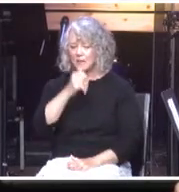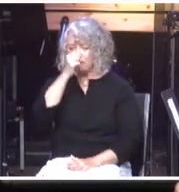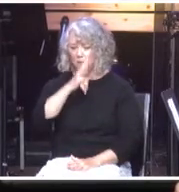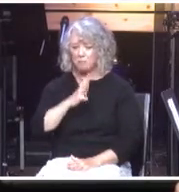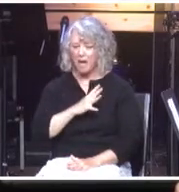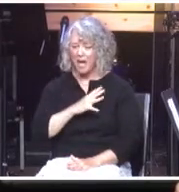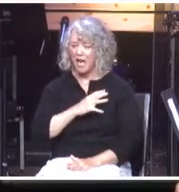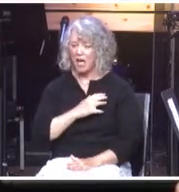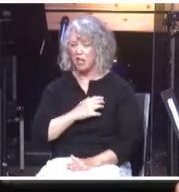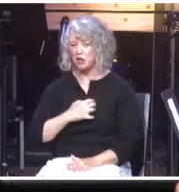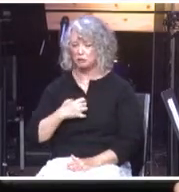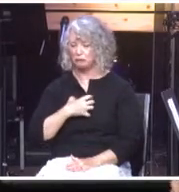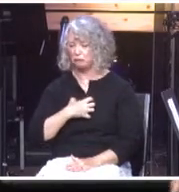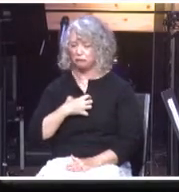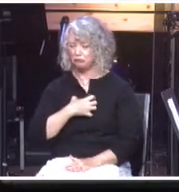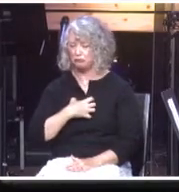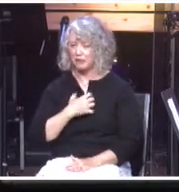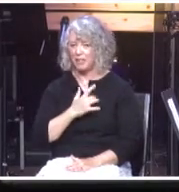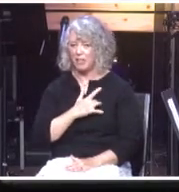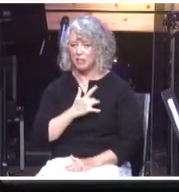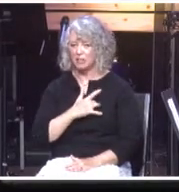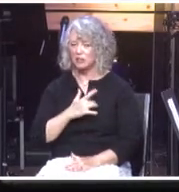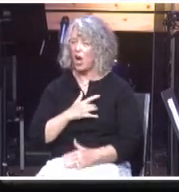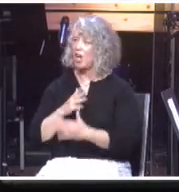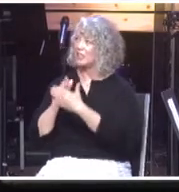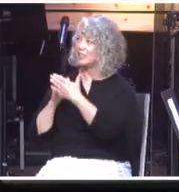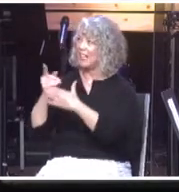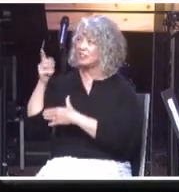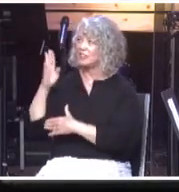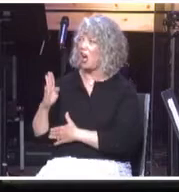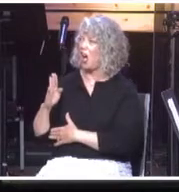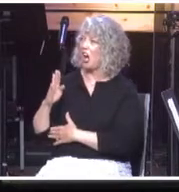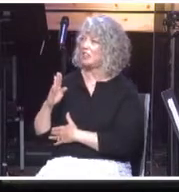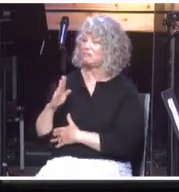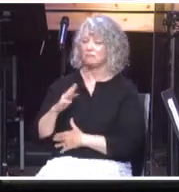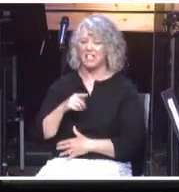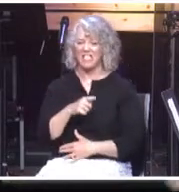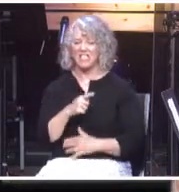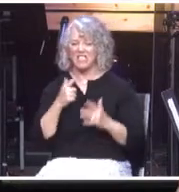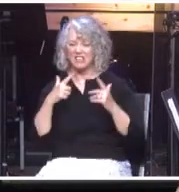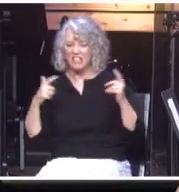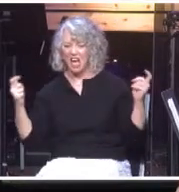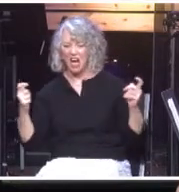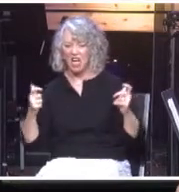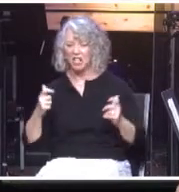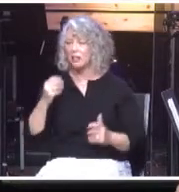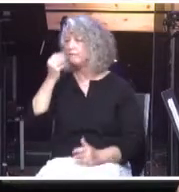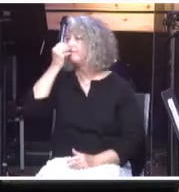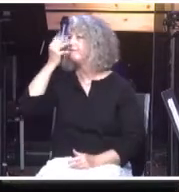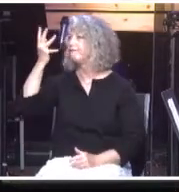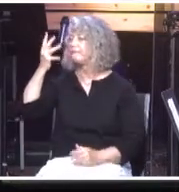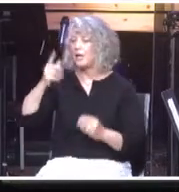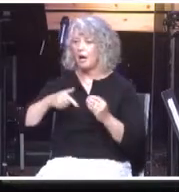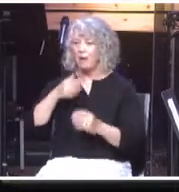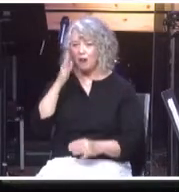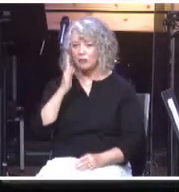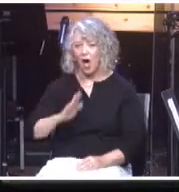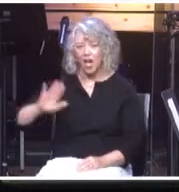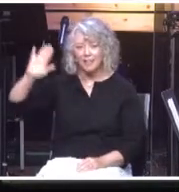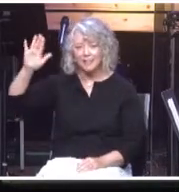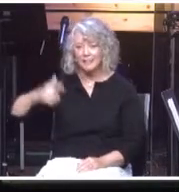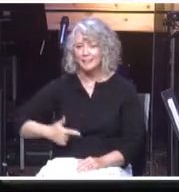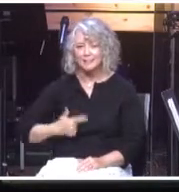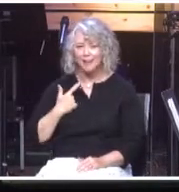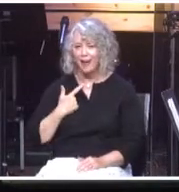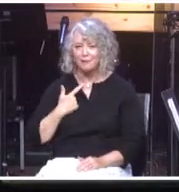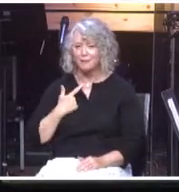godlessness. Such a man, he describes, as arrogant, having complete disregard of God in his life and